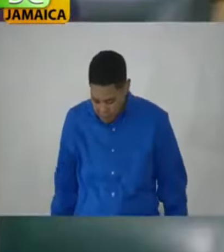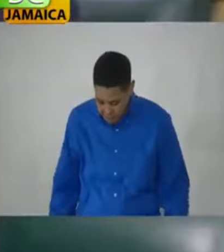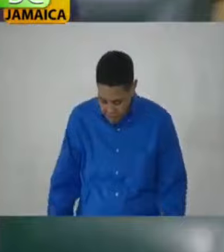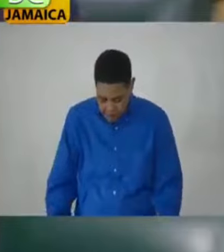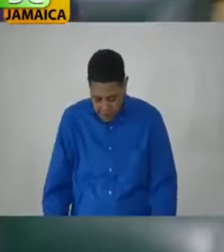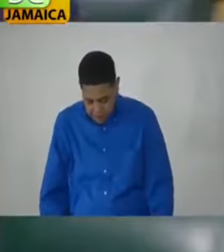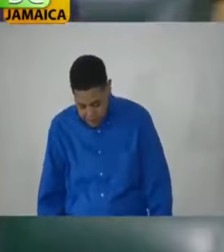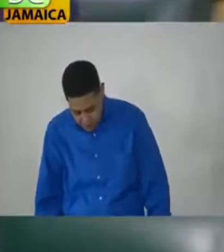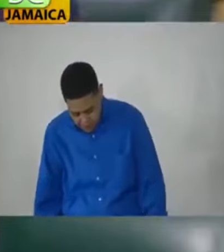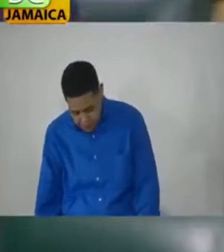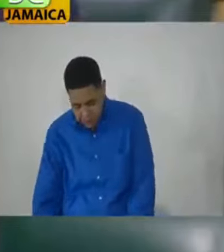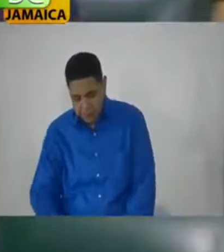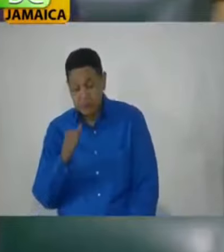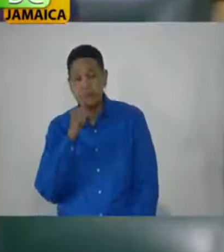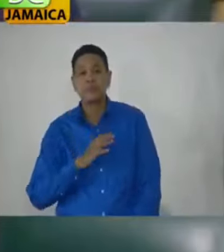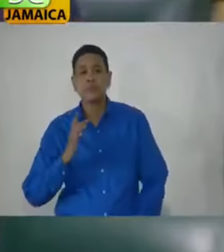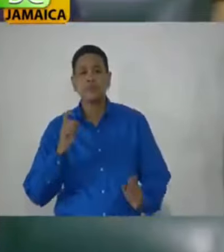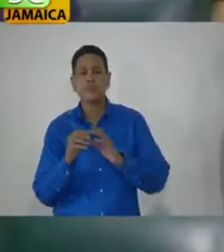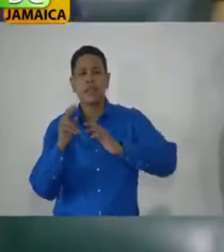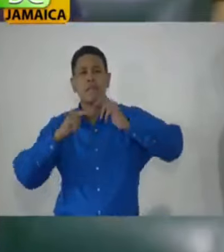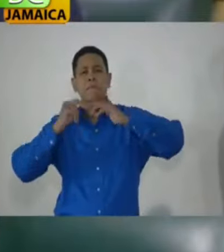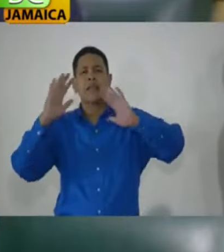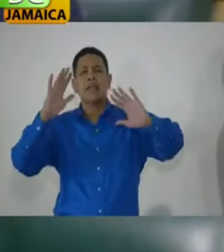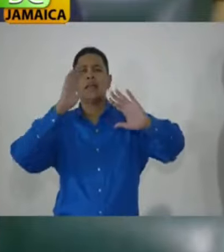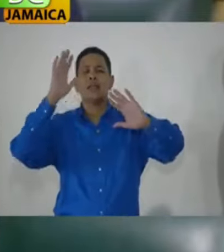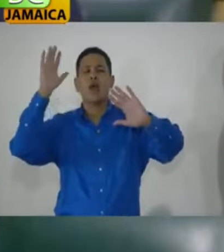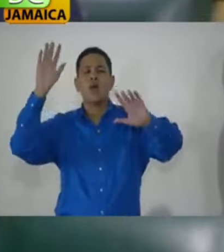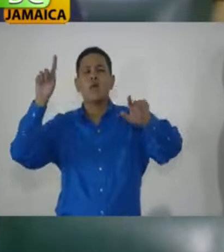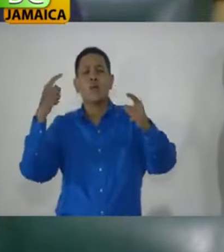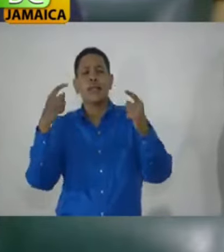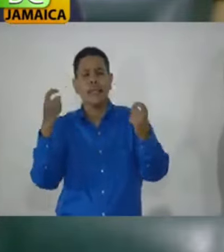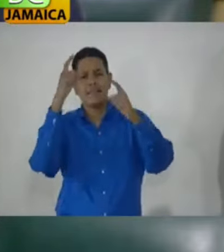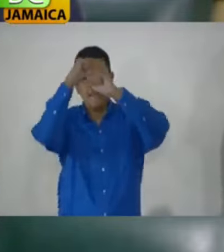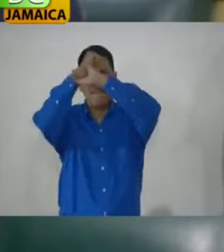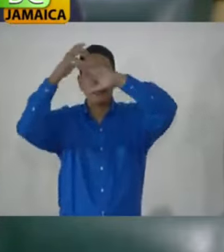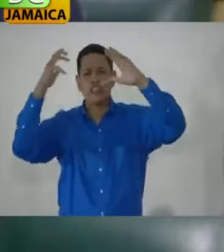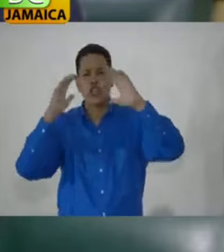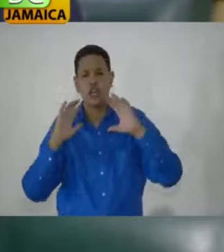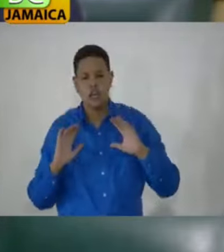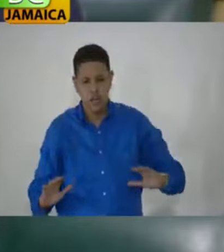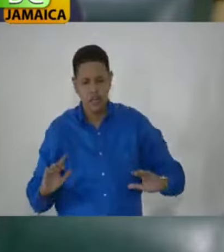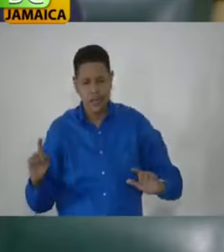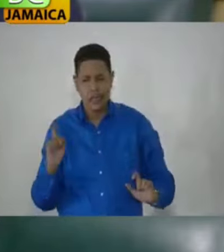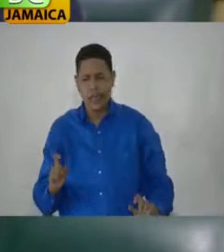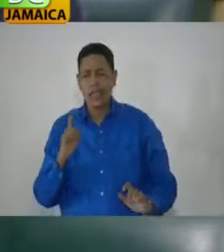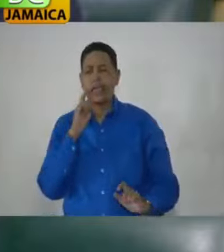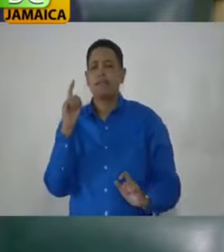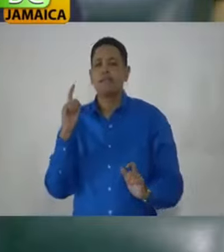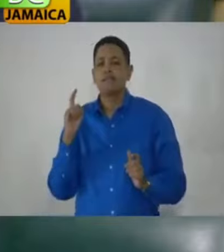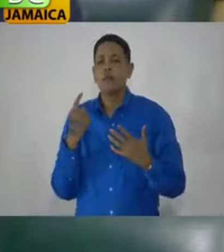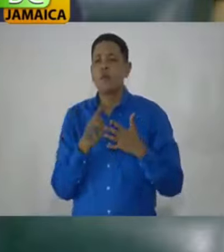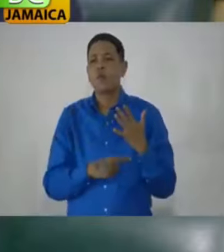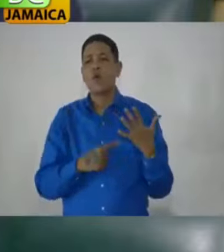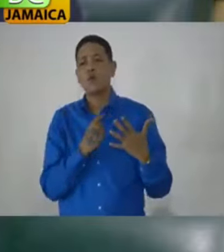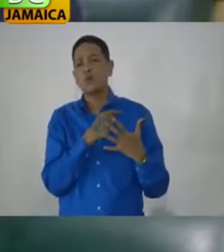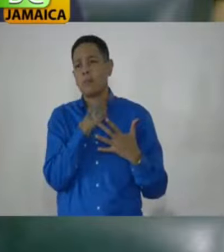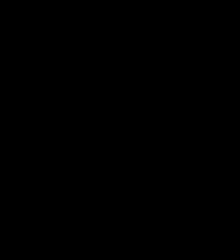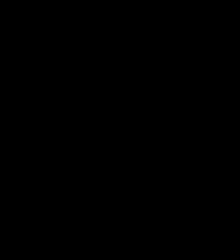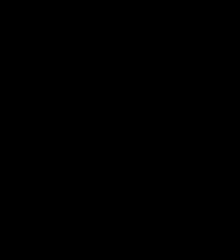Madam Speaker, the builder did not just give the vision. He gave a blueprint, but